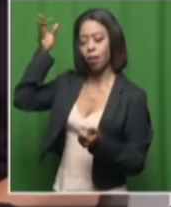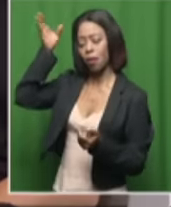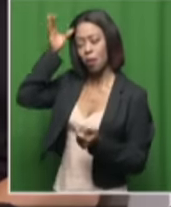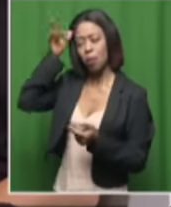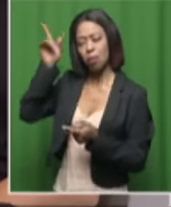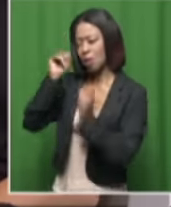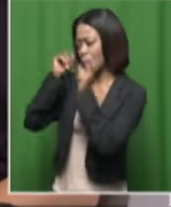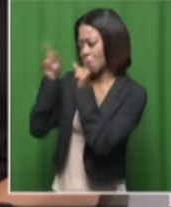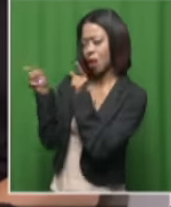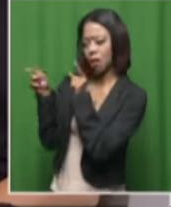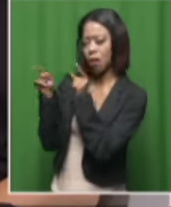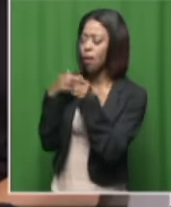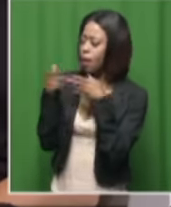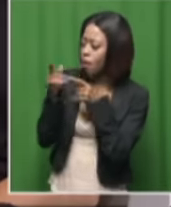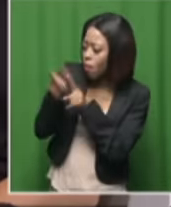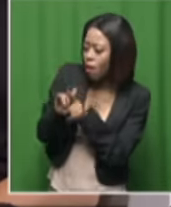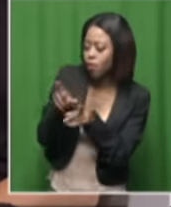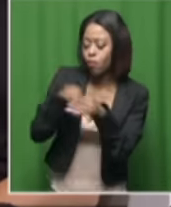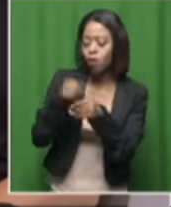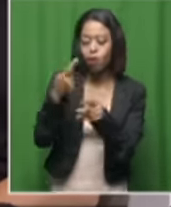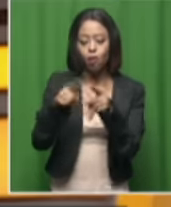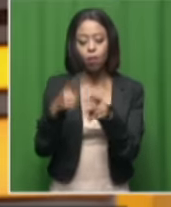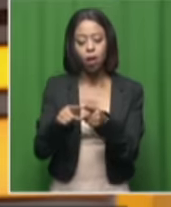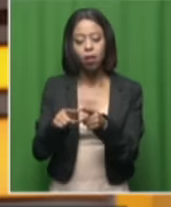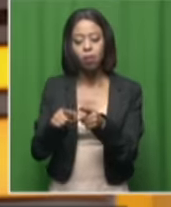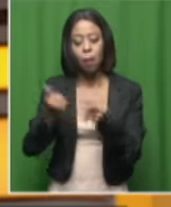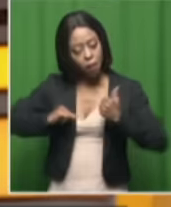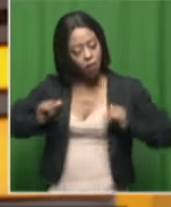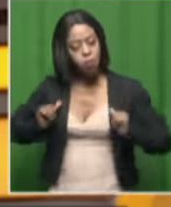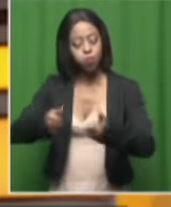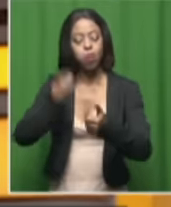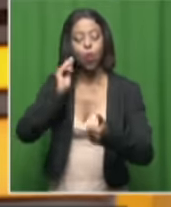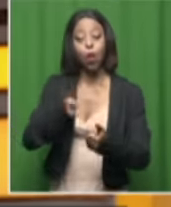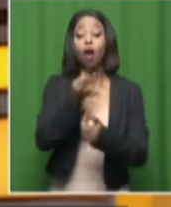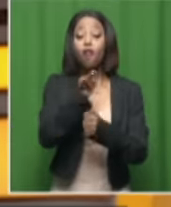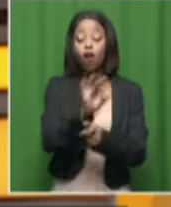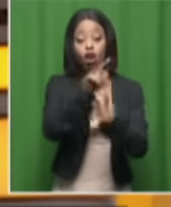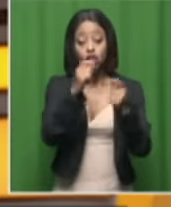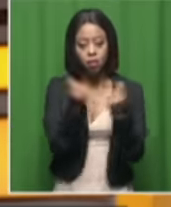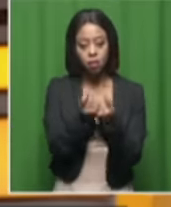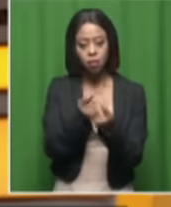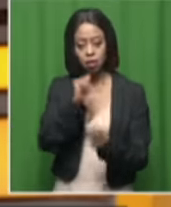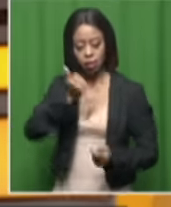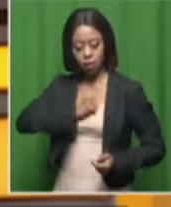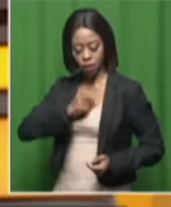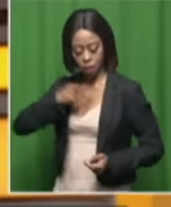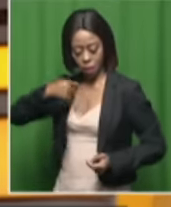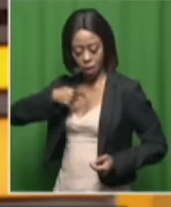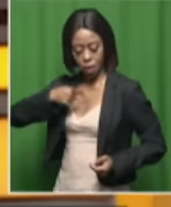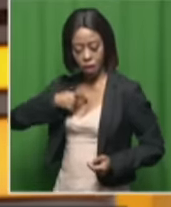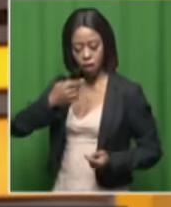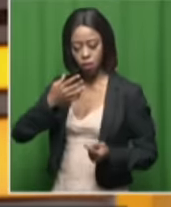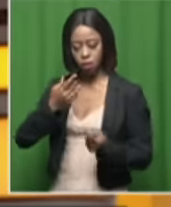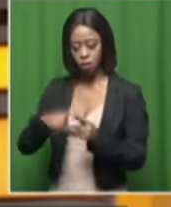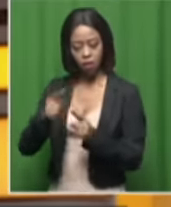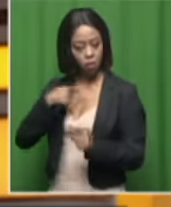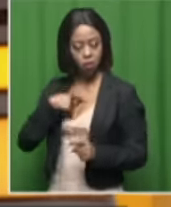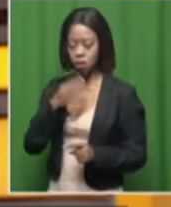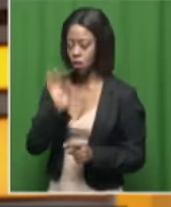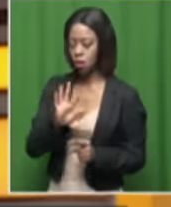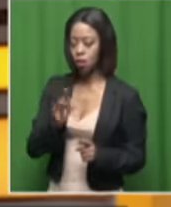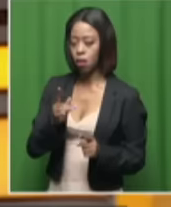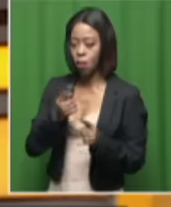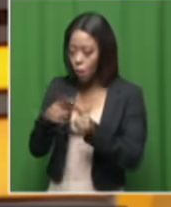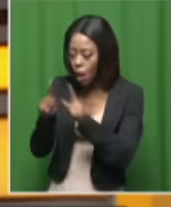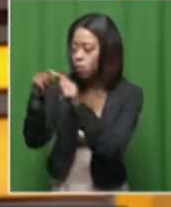that whoever is playing at that moment is going to give his all for the team, because we're not just playing for ourselves. So I think the coach knows